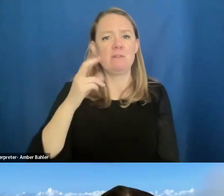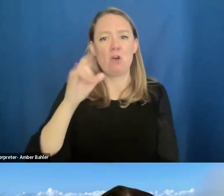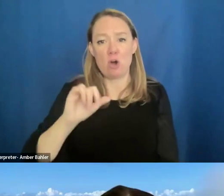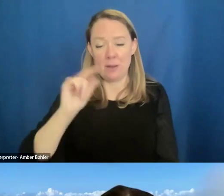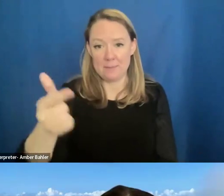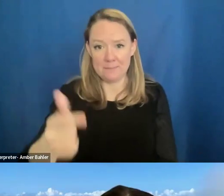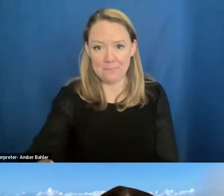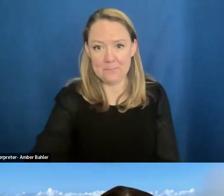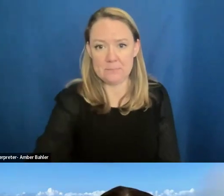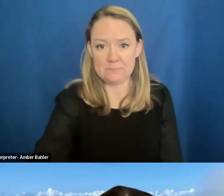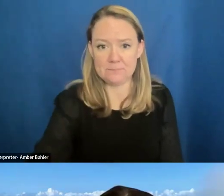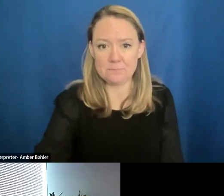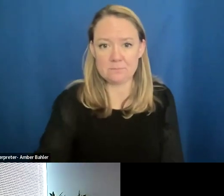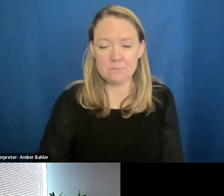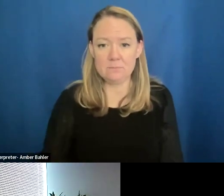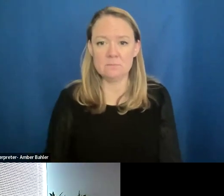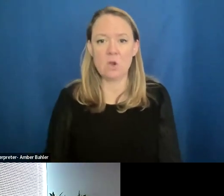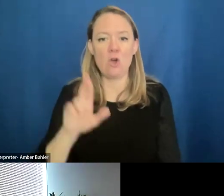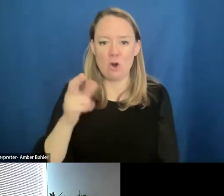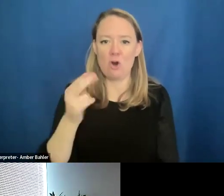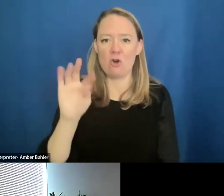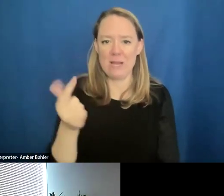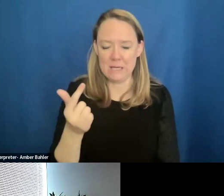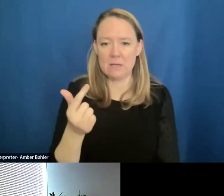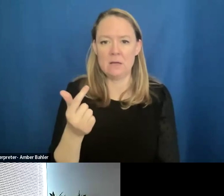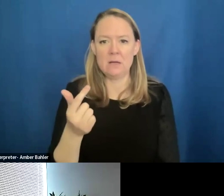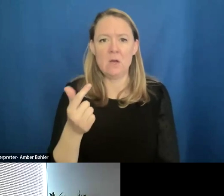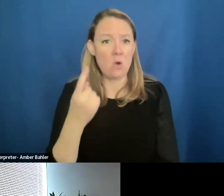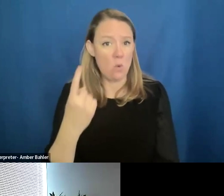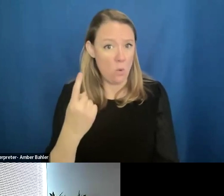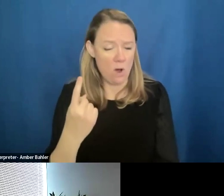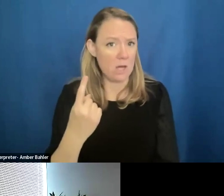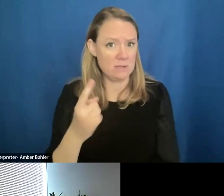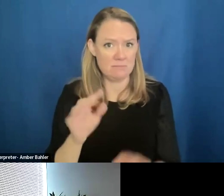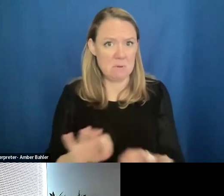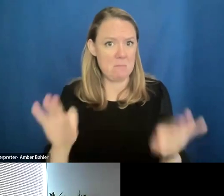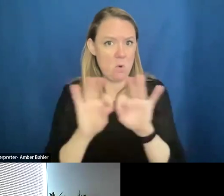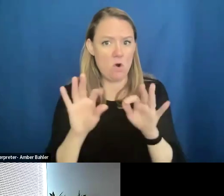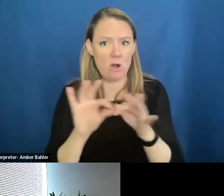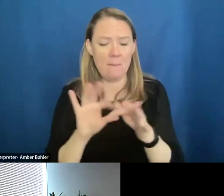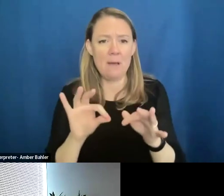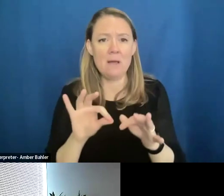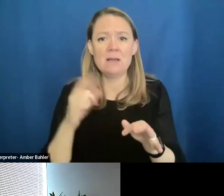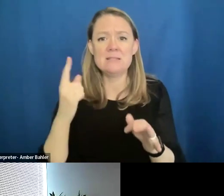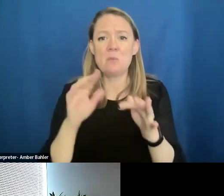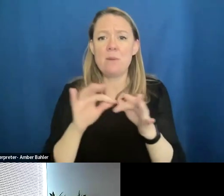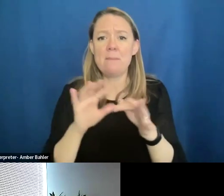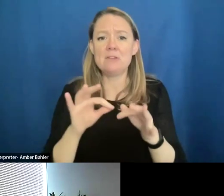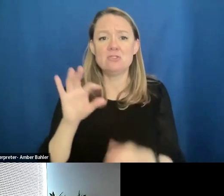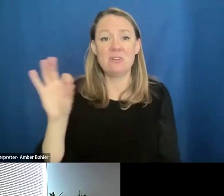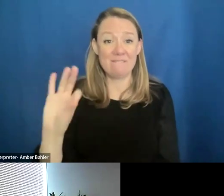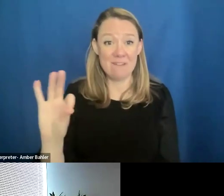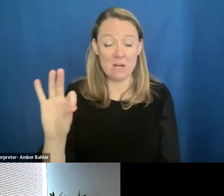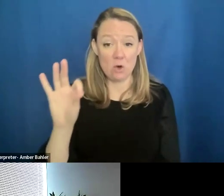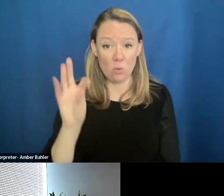One big takeaway, I can't remember exactly who said it, but someone pointed out the fentanyl withdrawal is